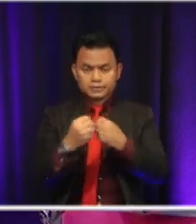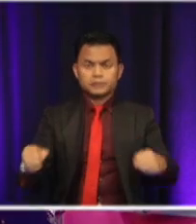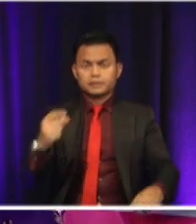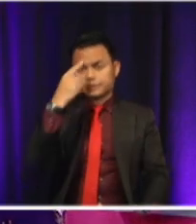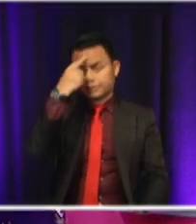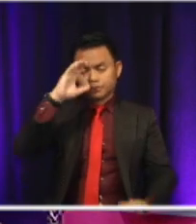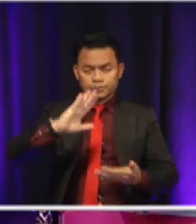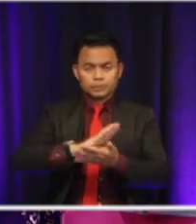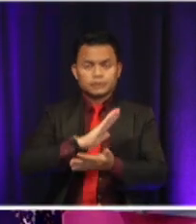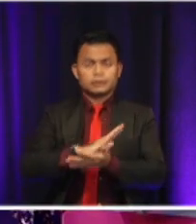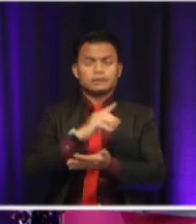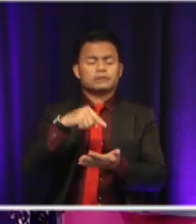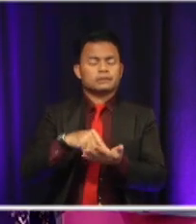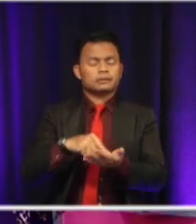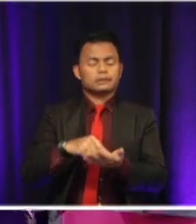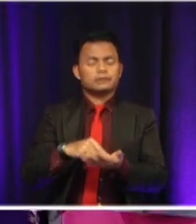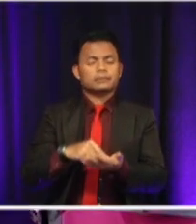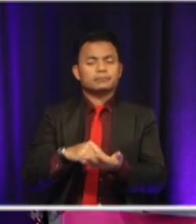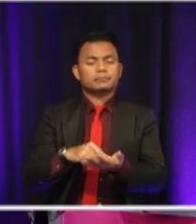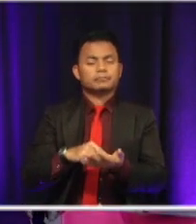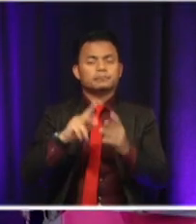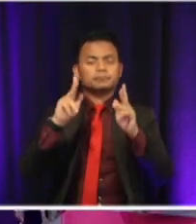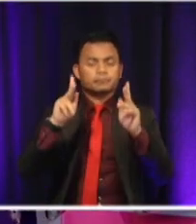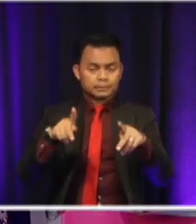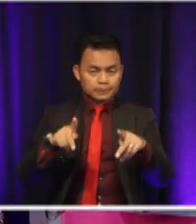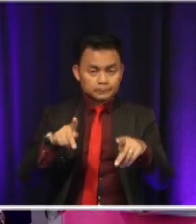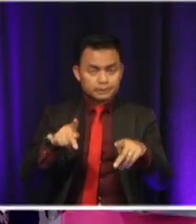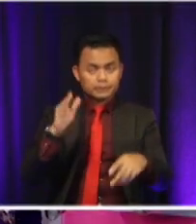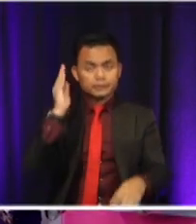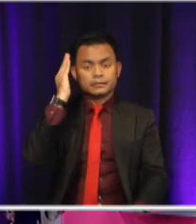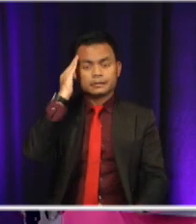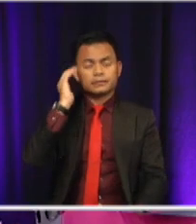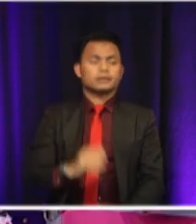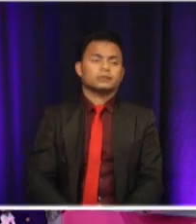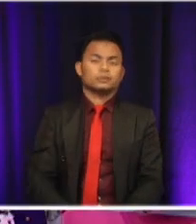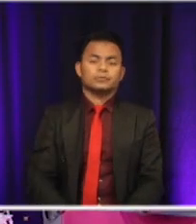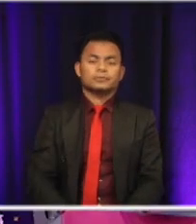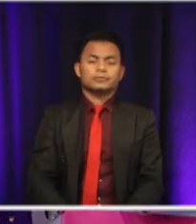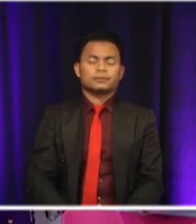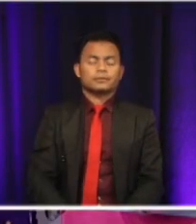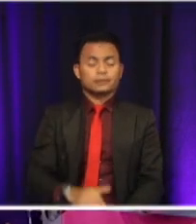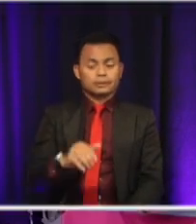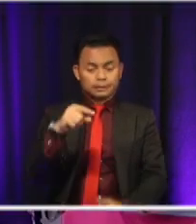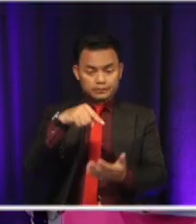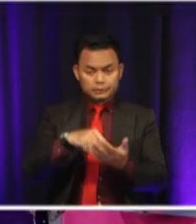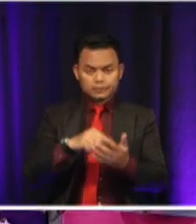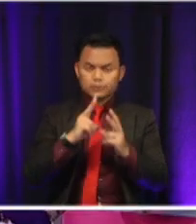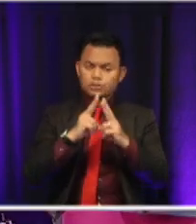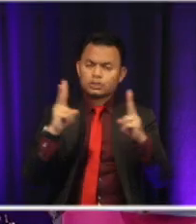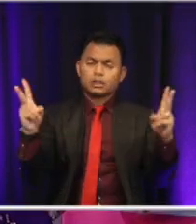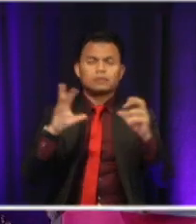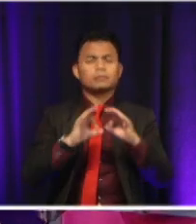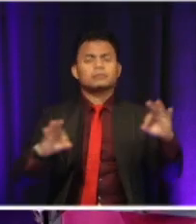very well that this is a requirement, absolutely crucial for you to do